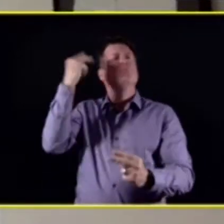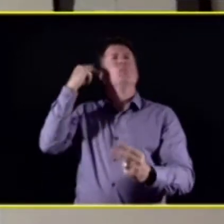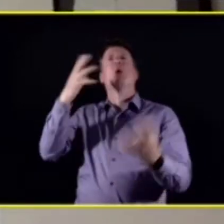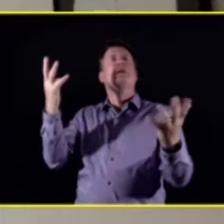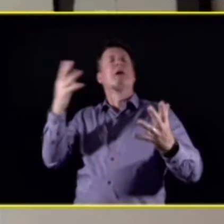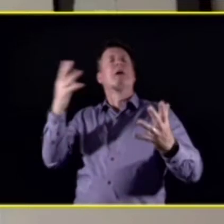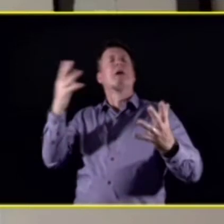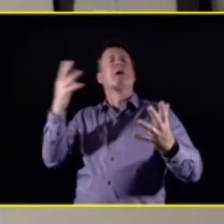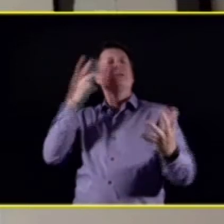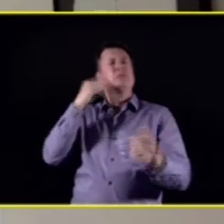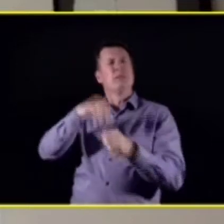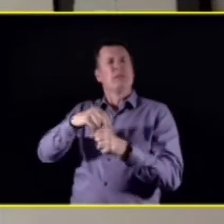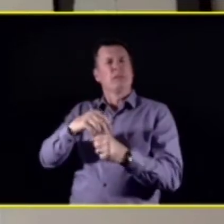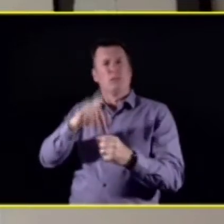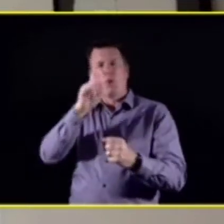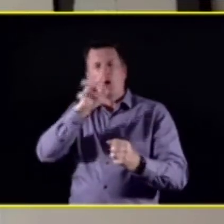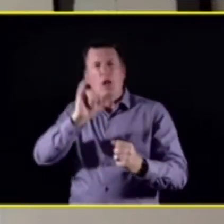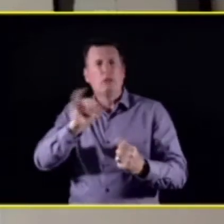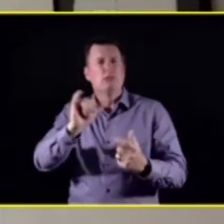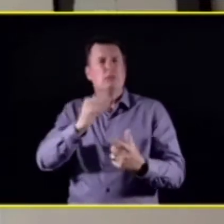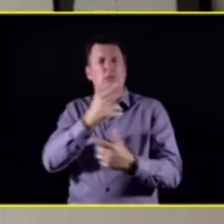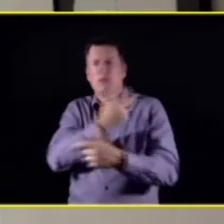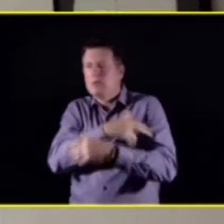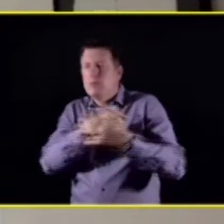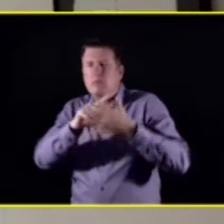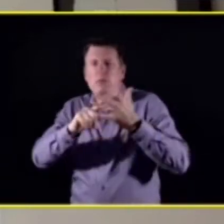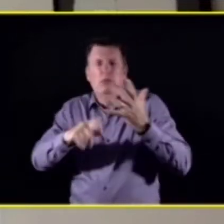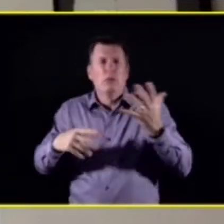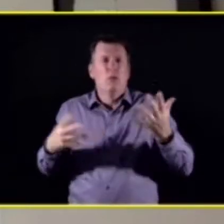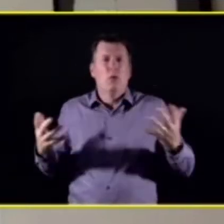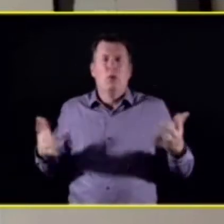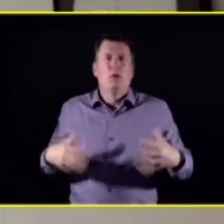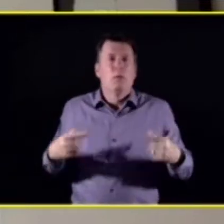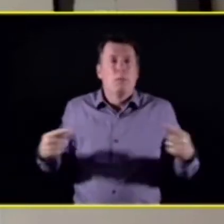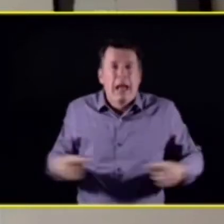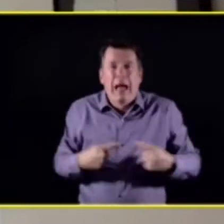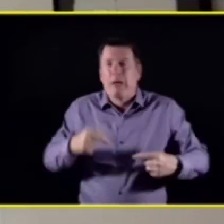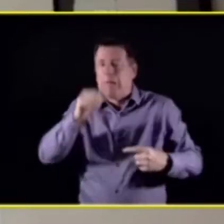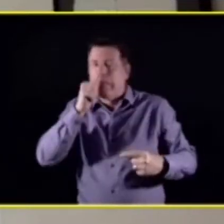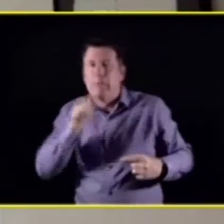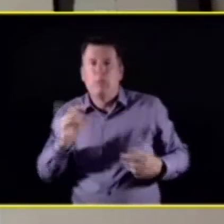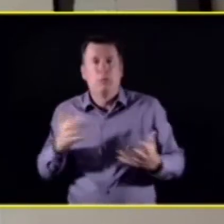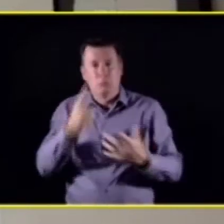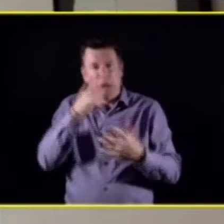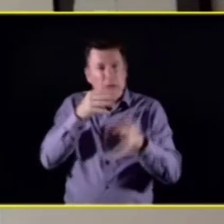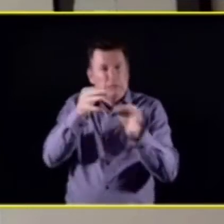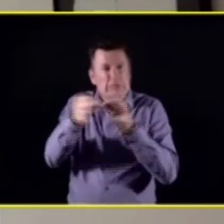and grueling, but fill us in on what you were going through.